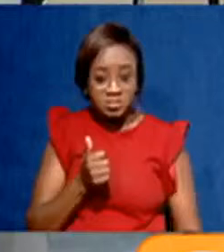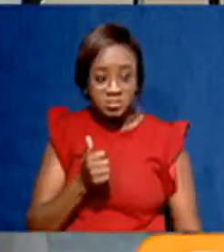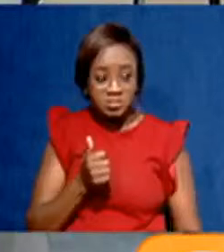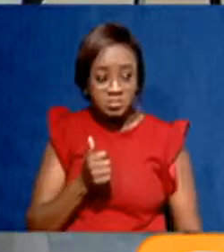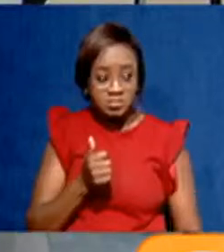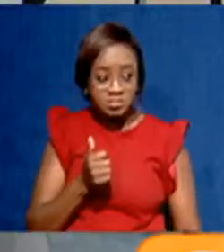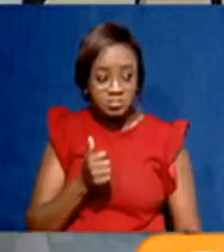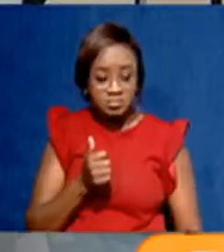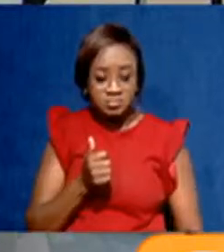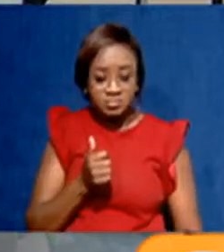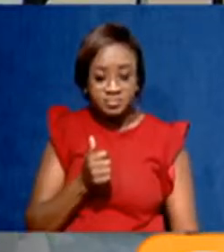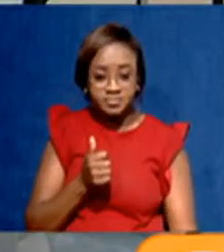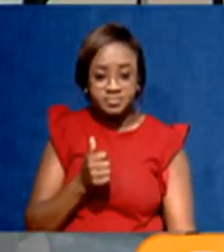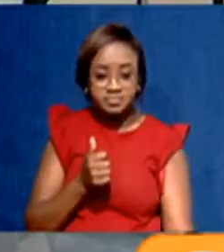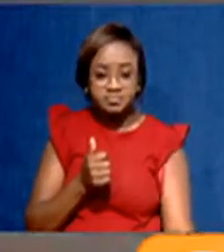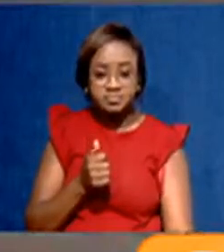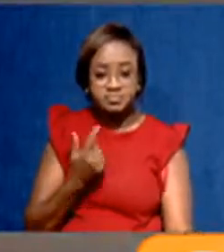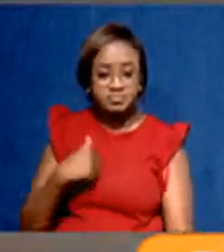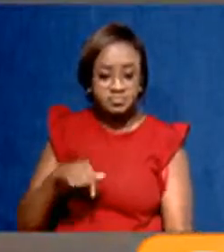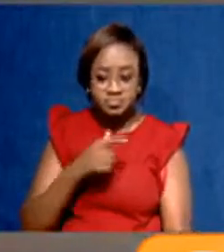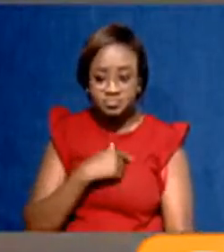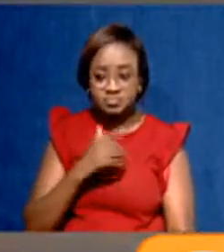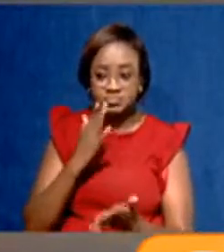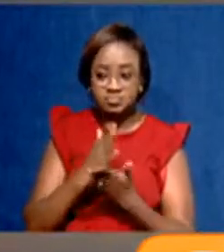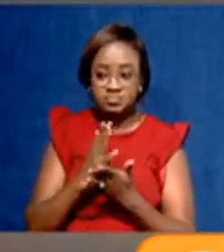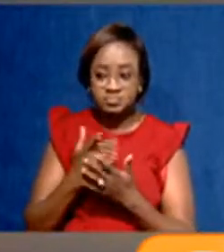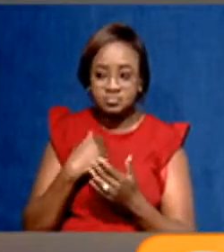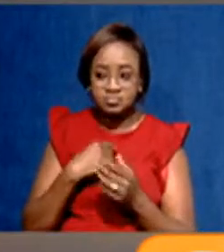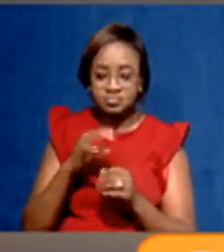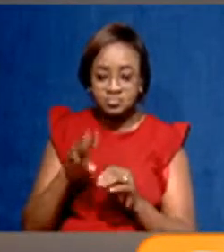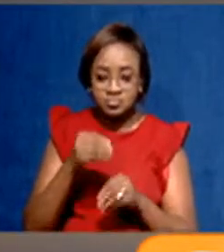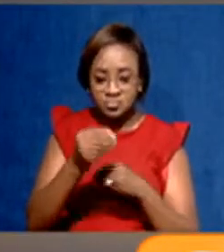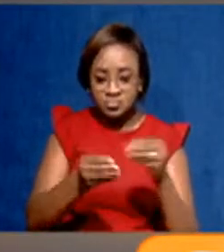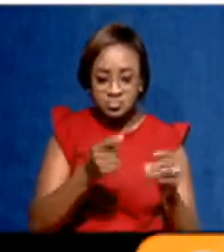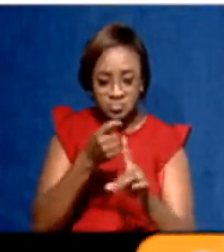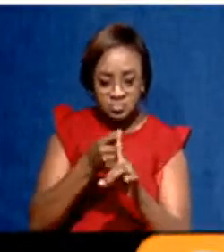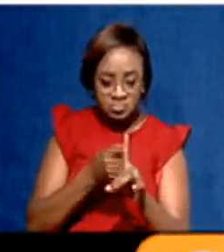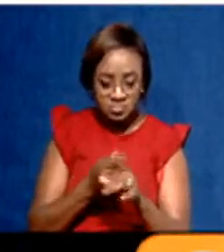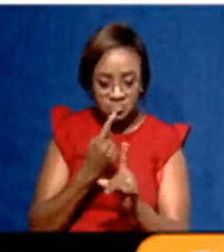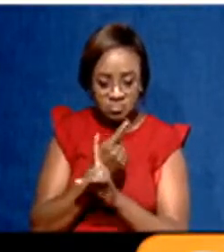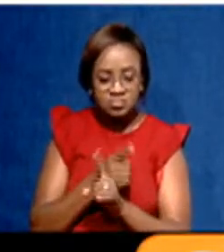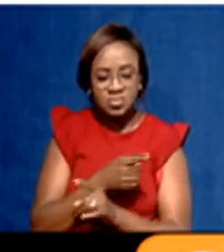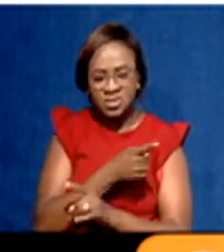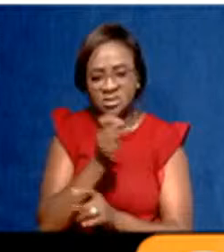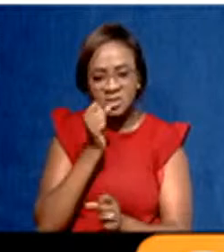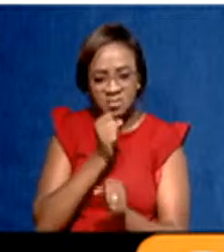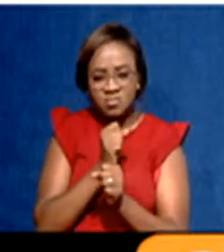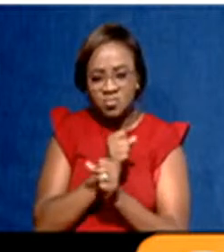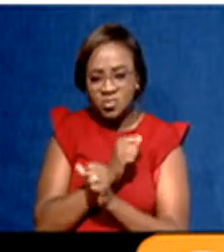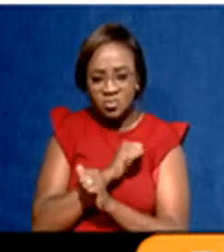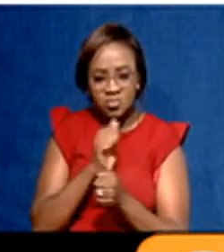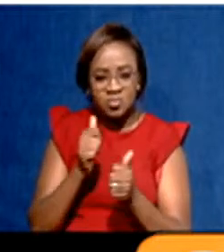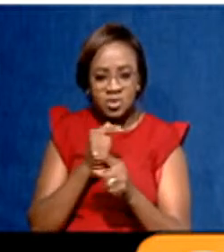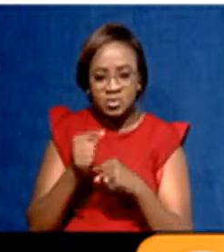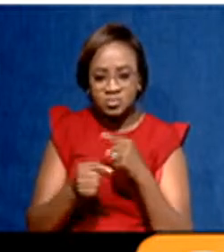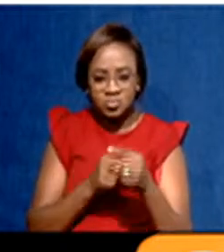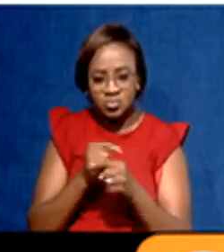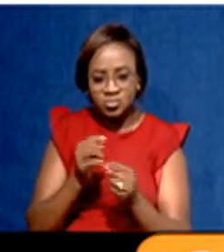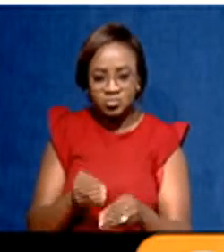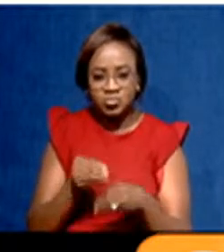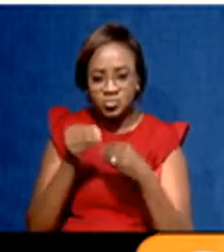Yes, we give them some kits, and they are doing a good job to render what we call primary health